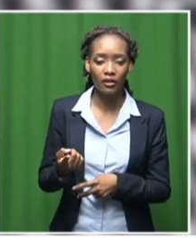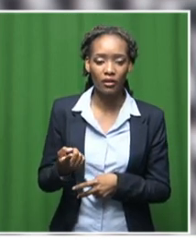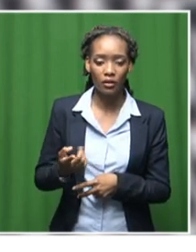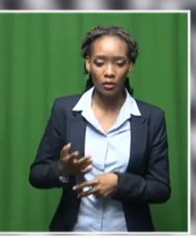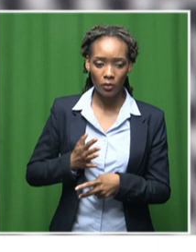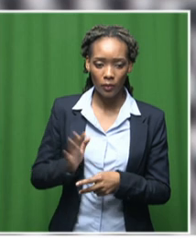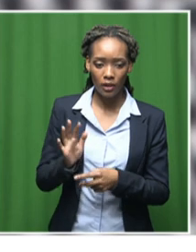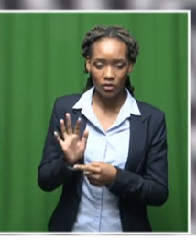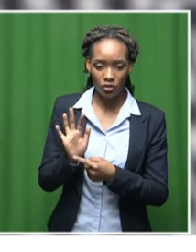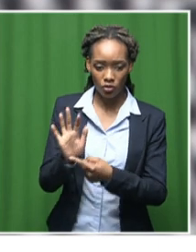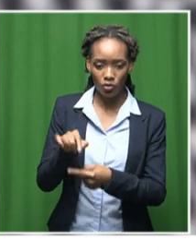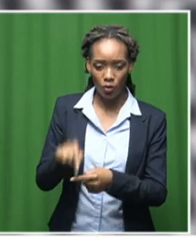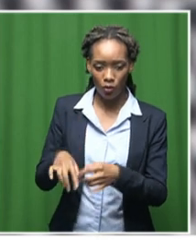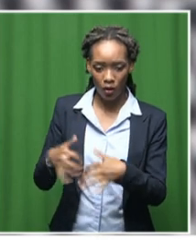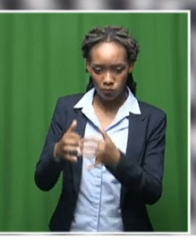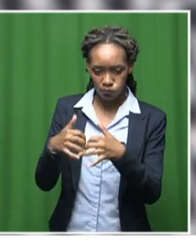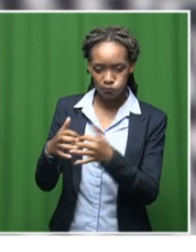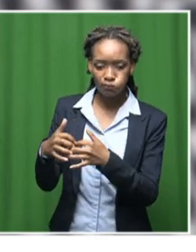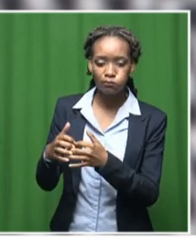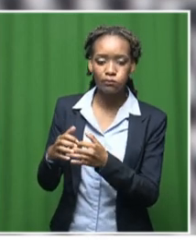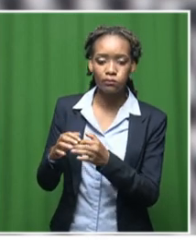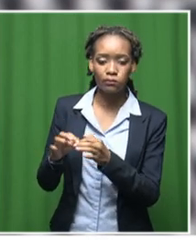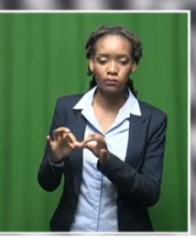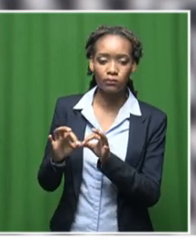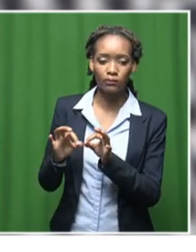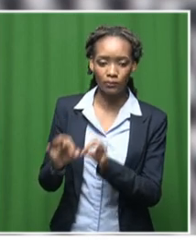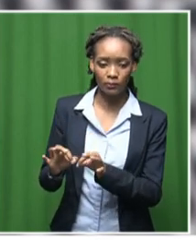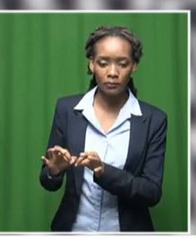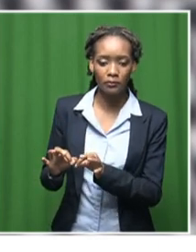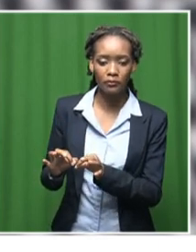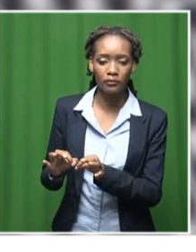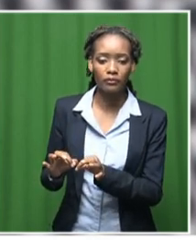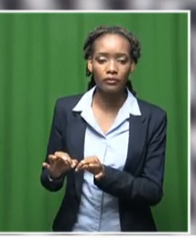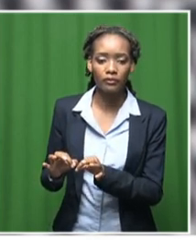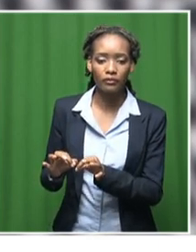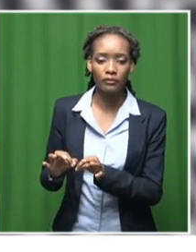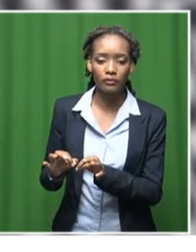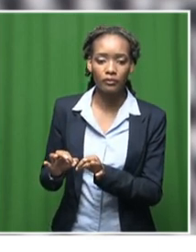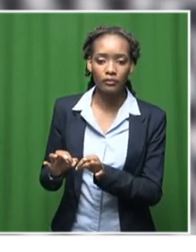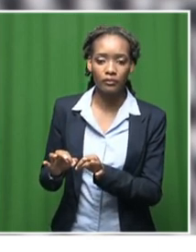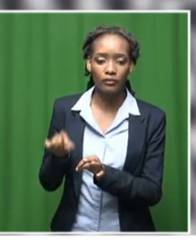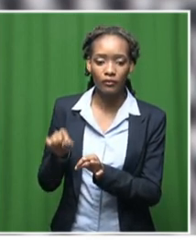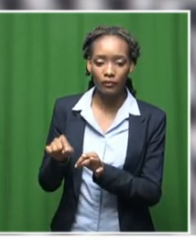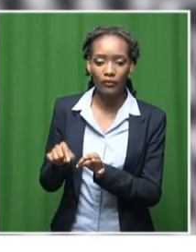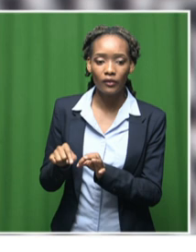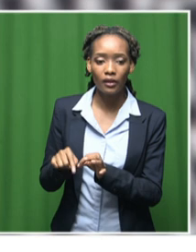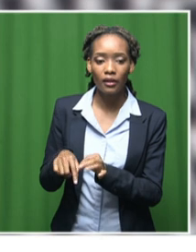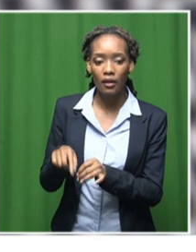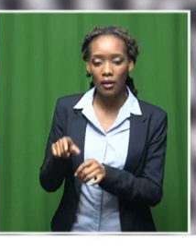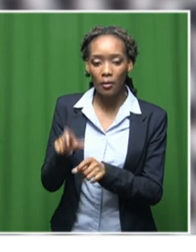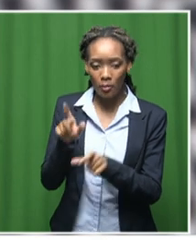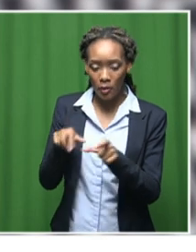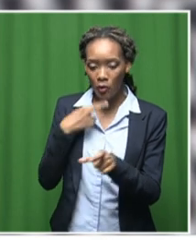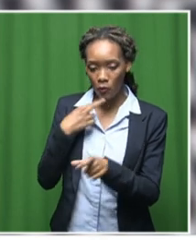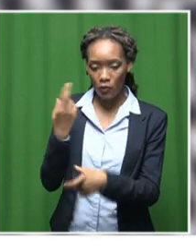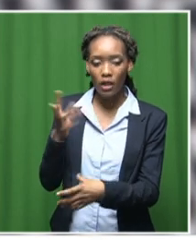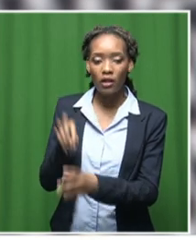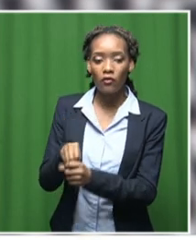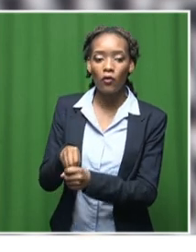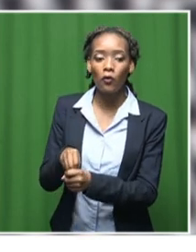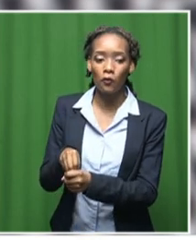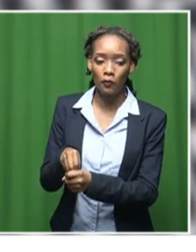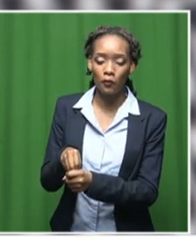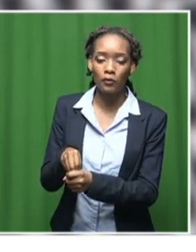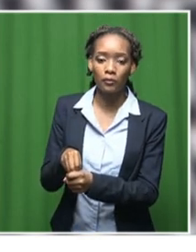it together. And obviously, based on the fact that it involves real people,